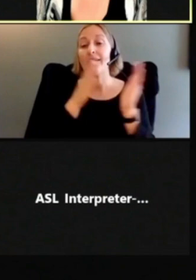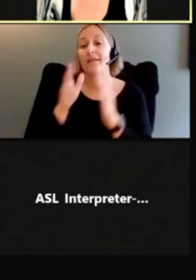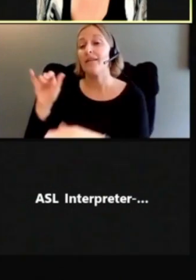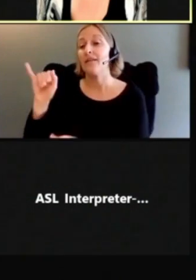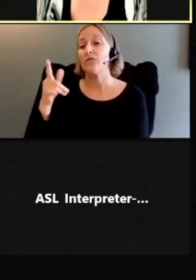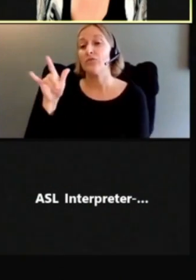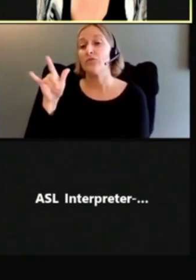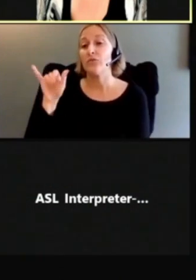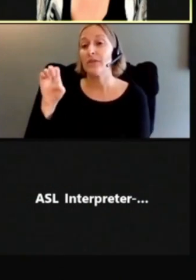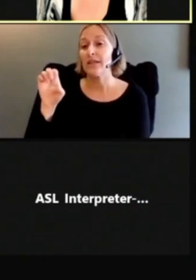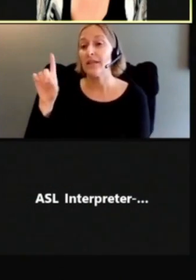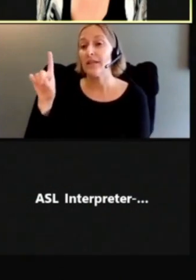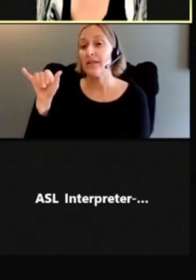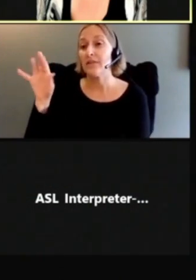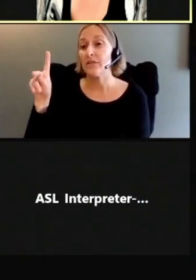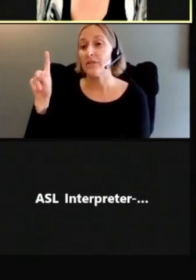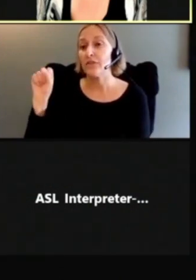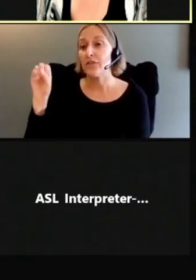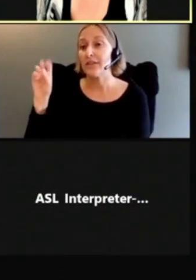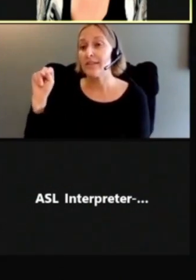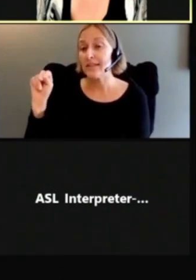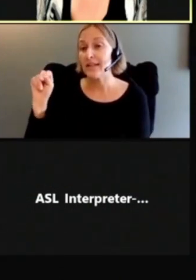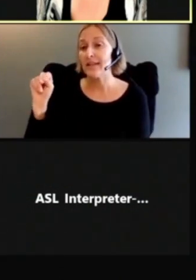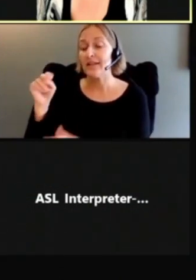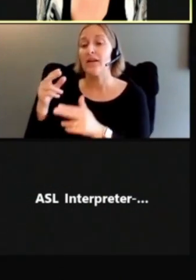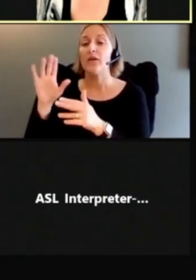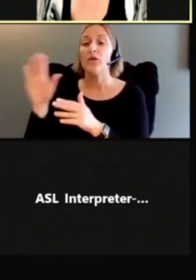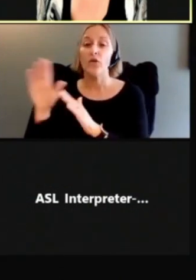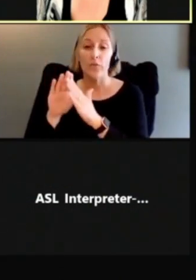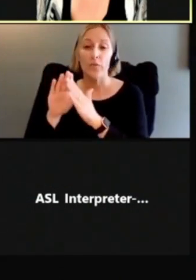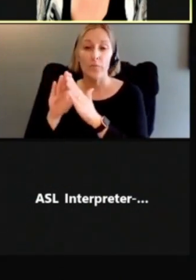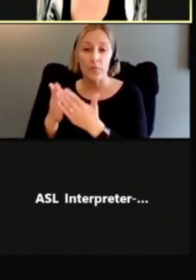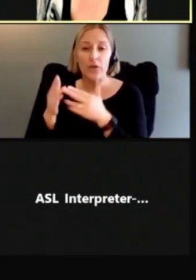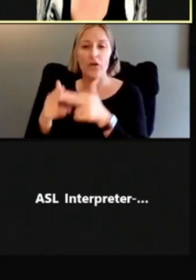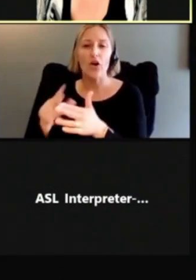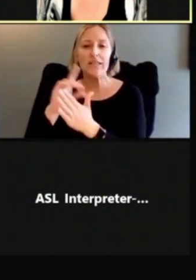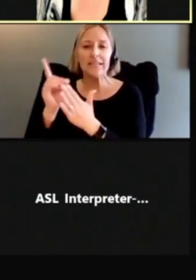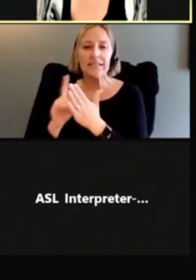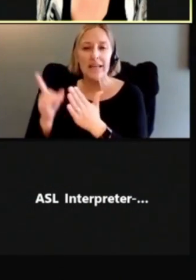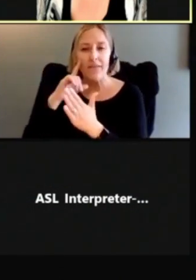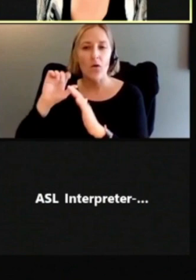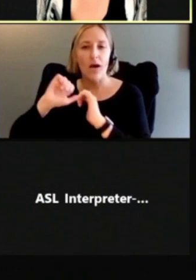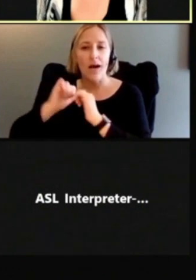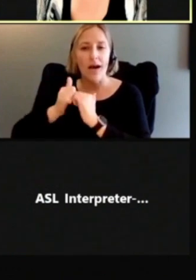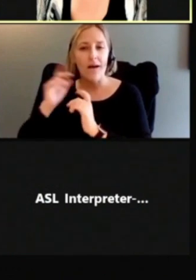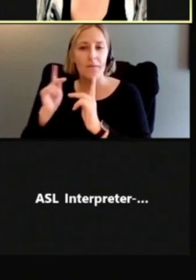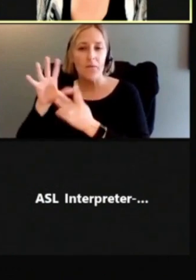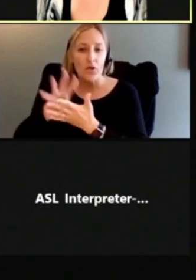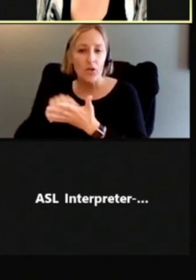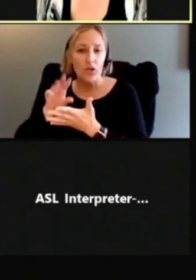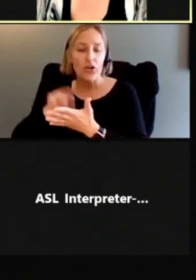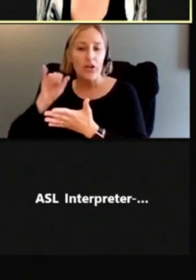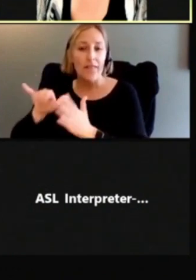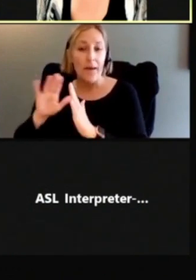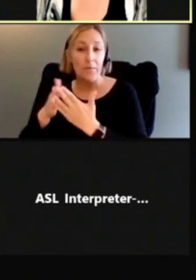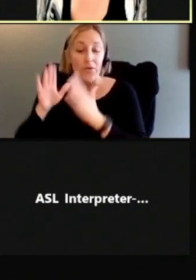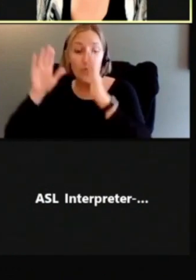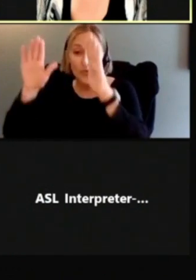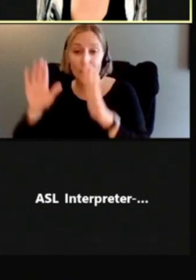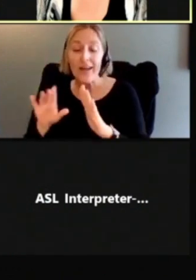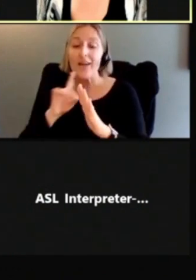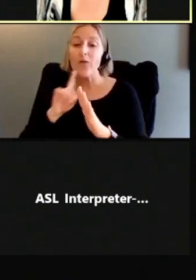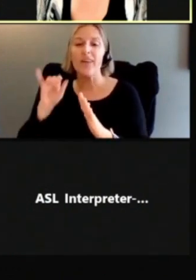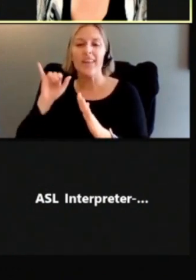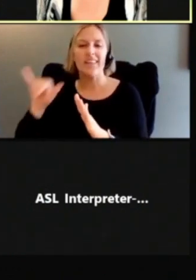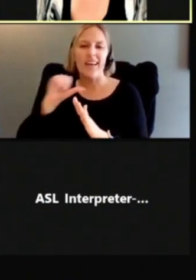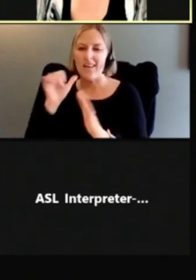book, Designed for How People Learn, is really great. And while that one's not necessarily focused on the